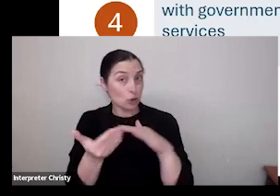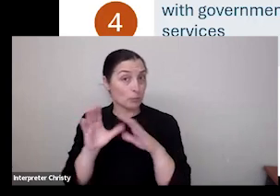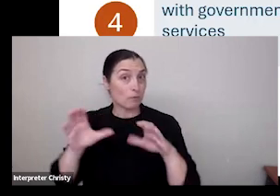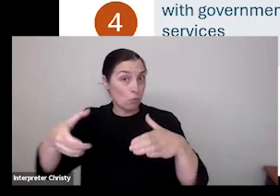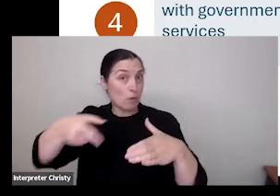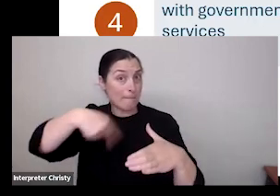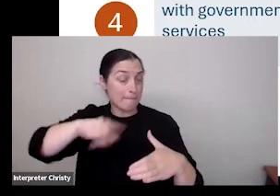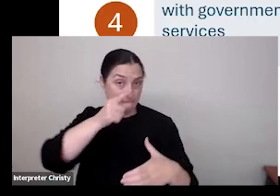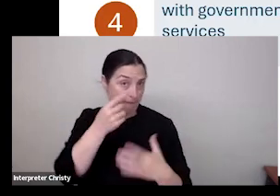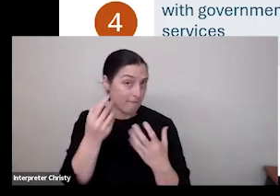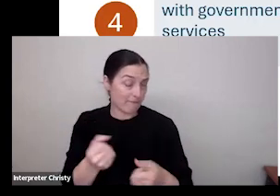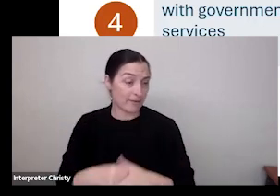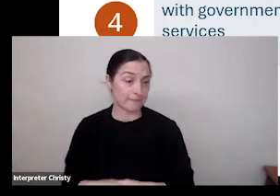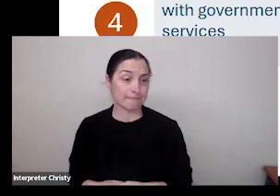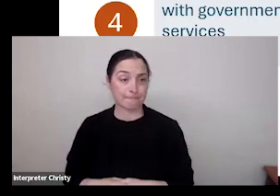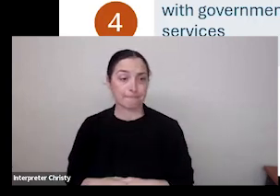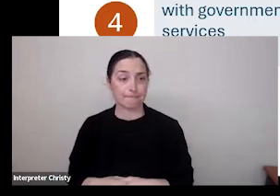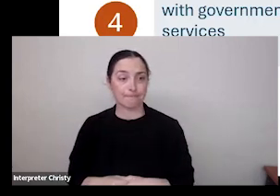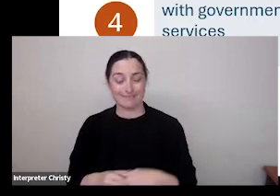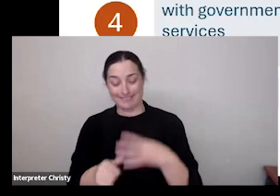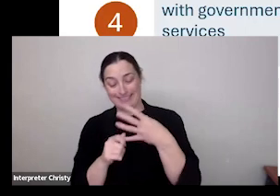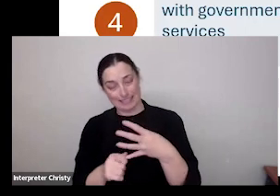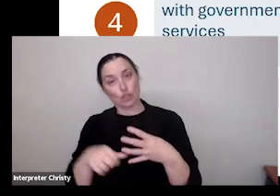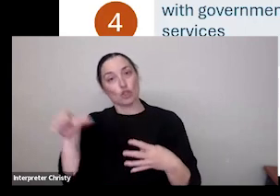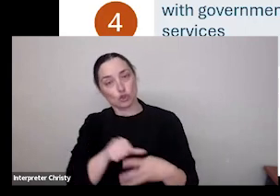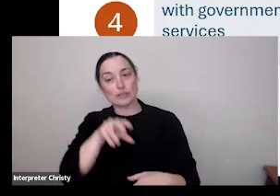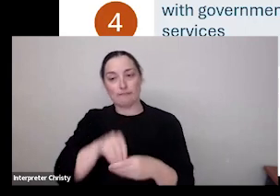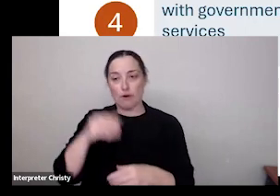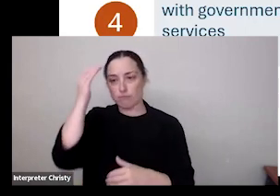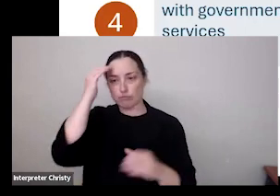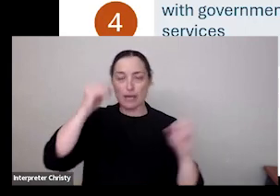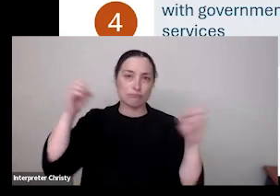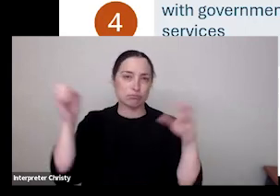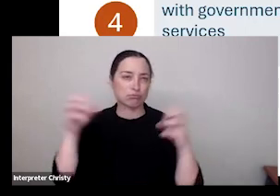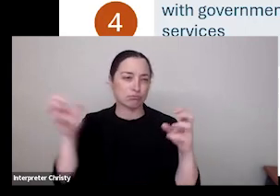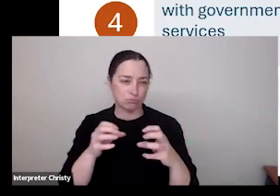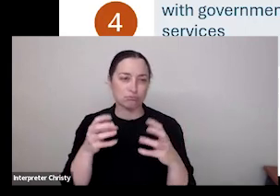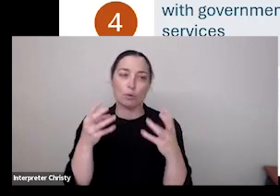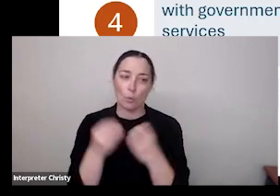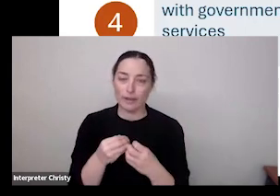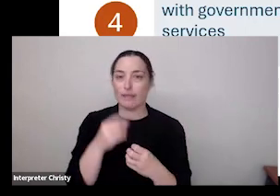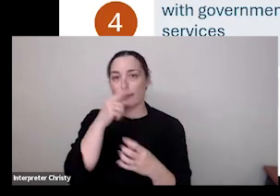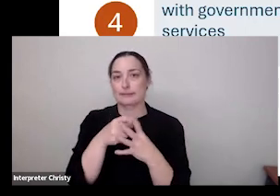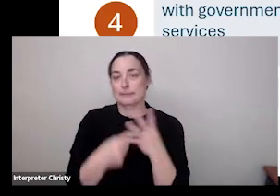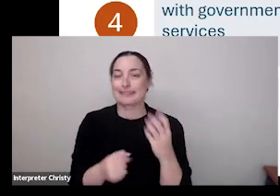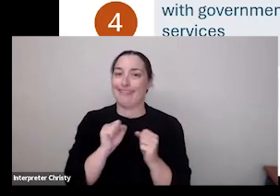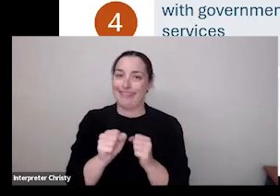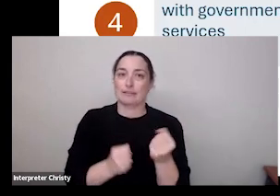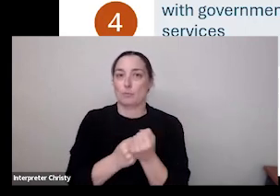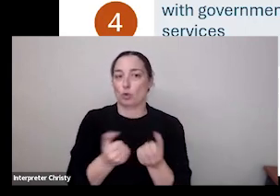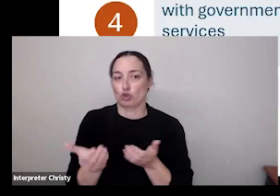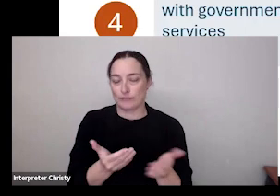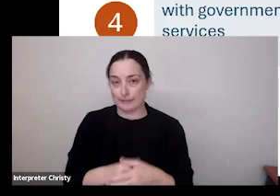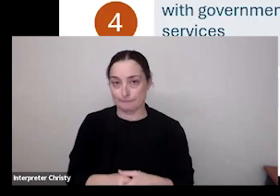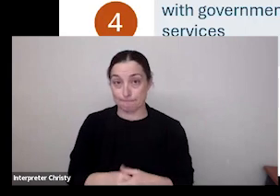of people. And it should involve brainstorming with people and their support services together. For government, they have